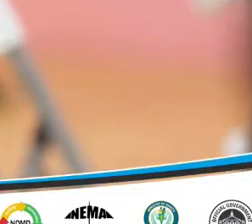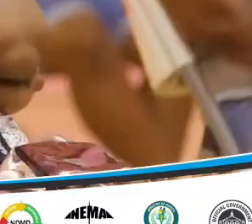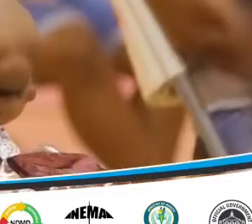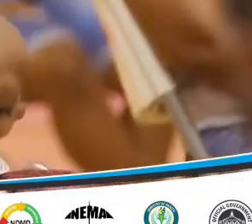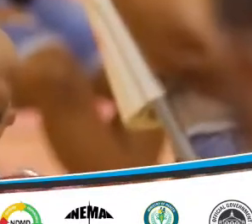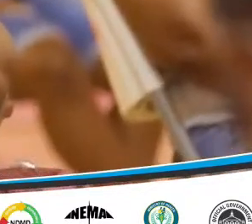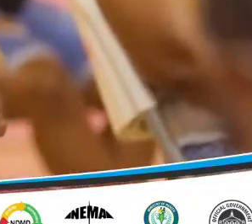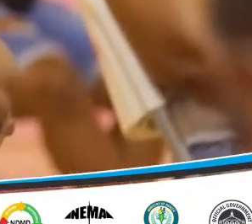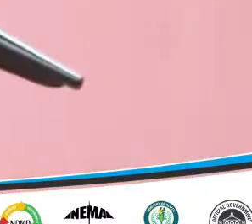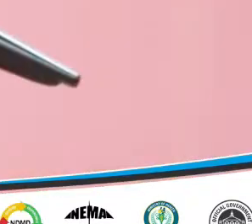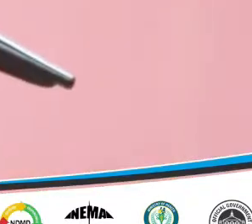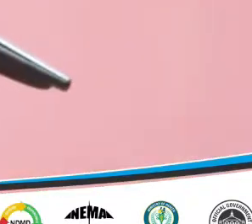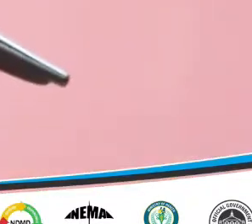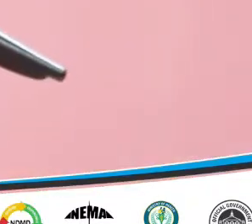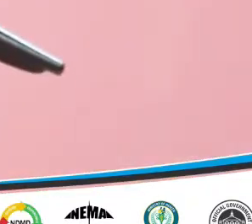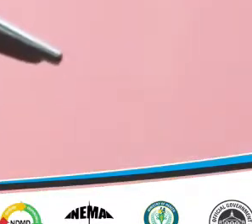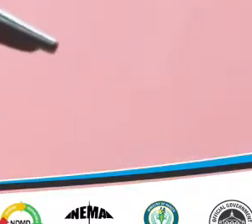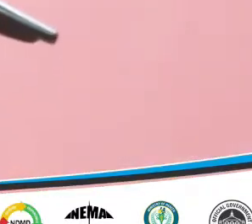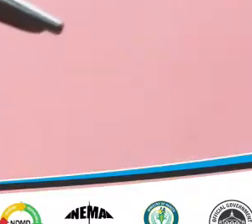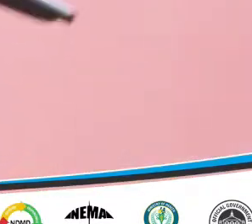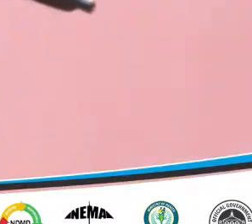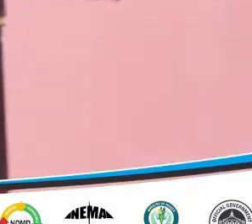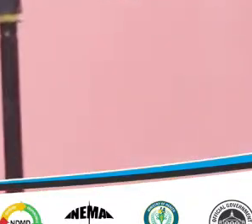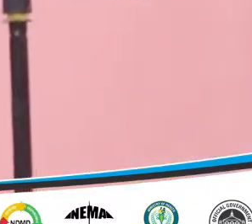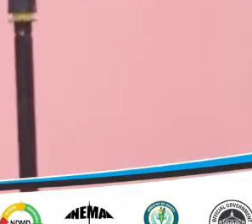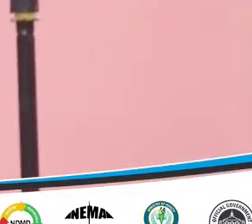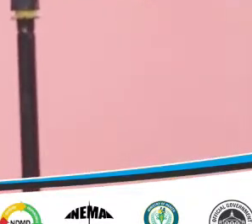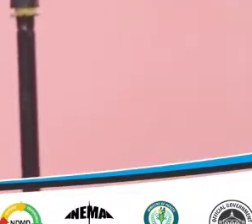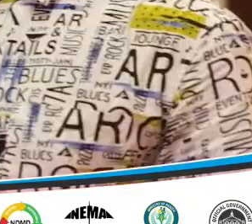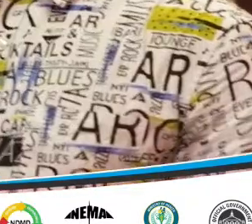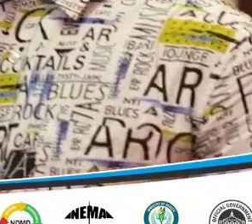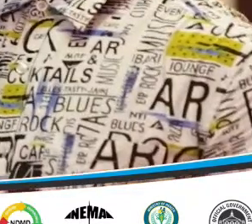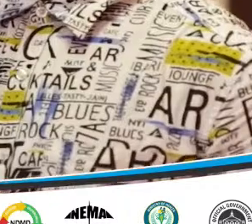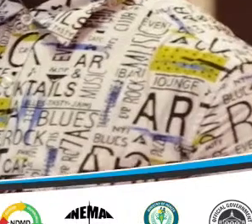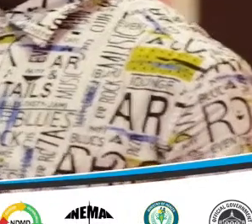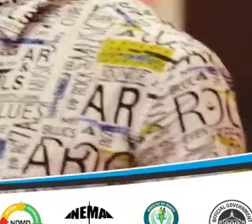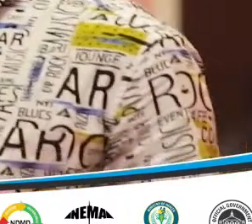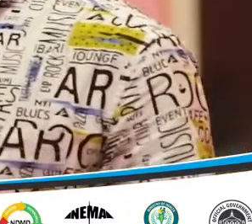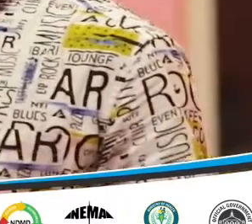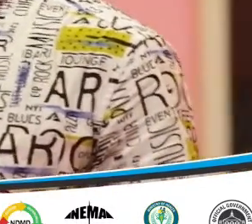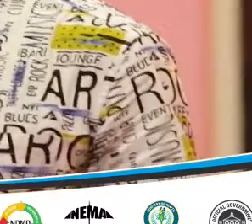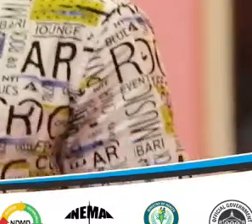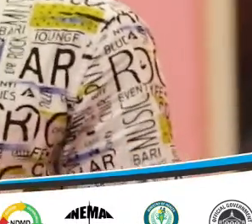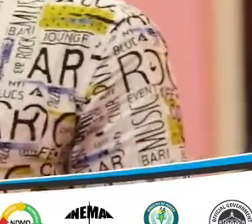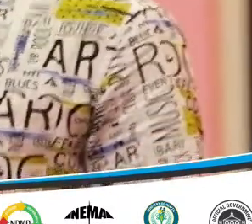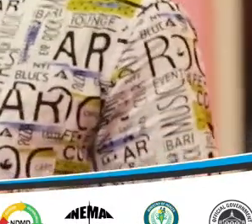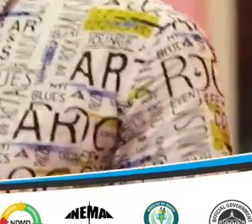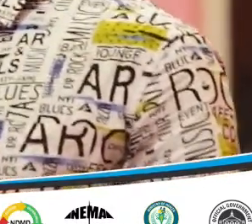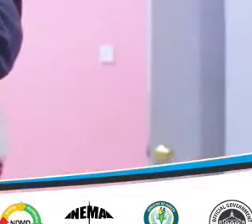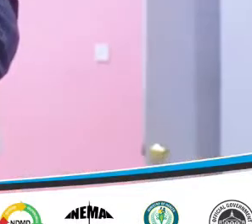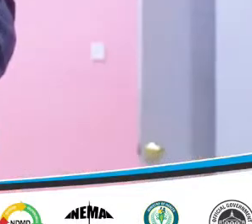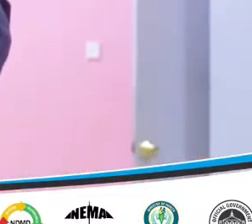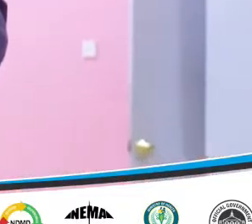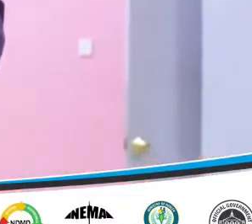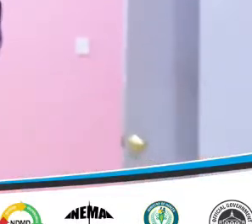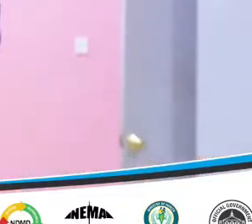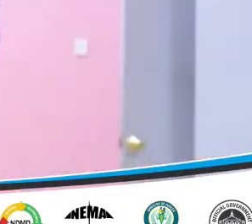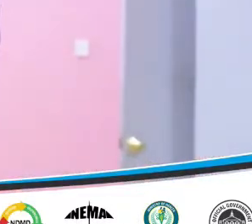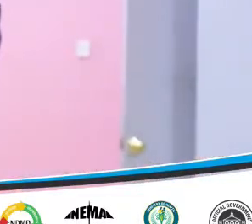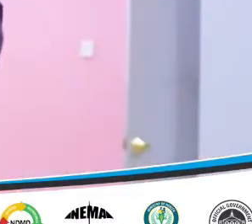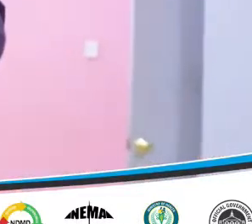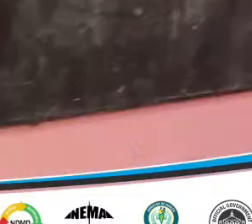of the community of St. Paul's and the adjoining areas. I think this has been highly